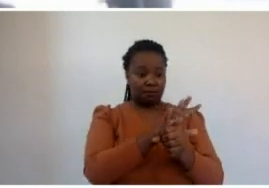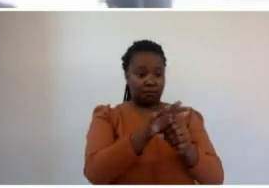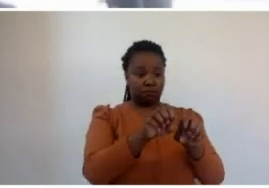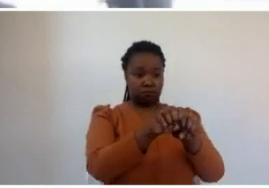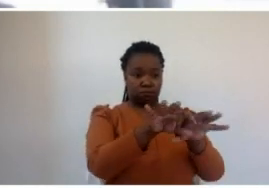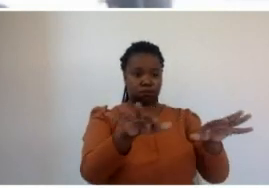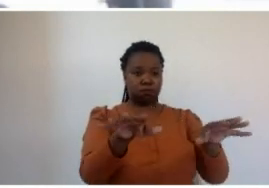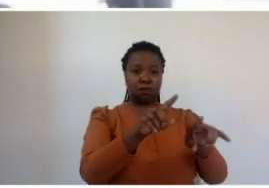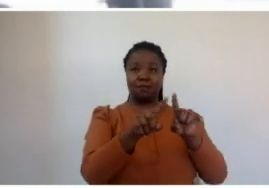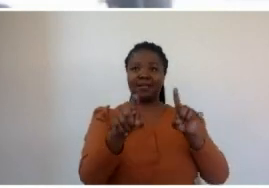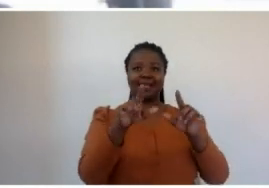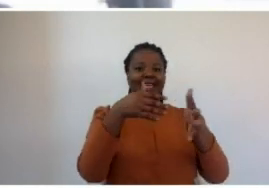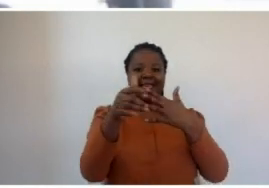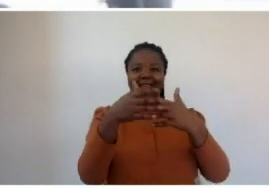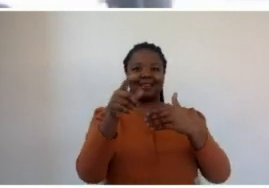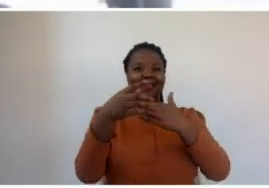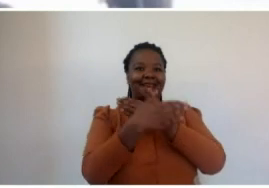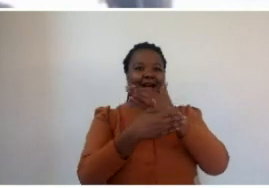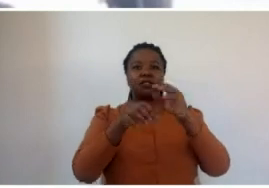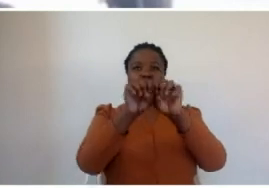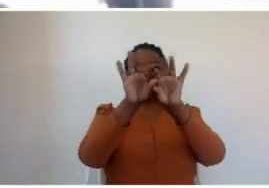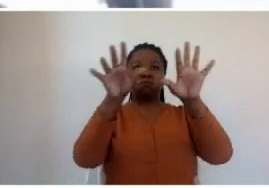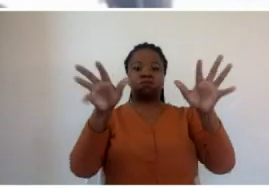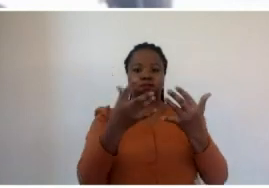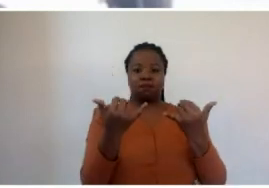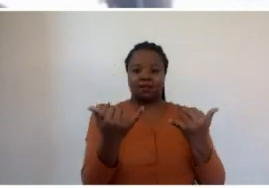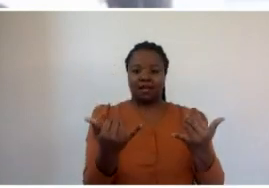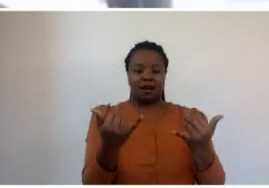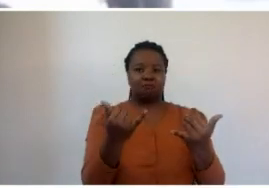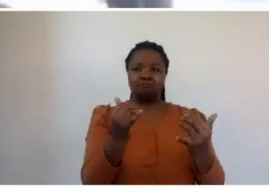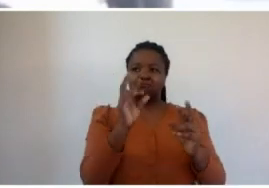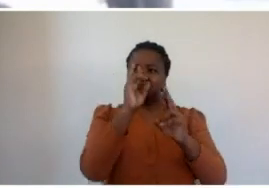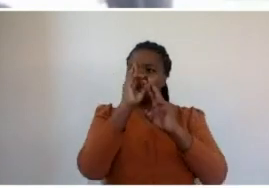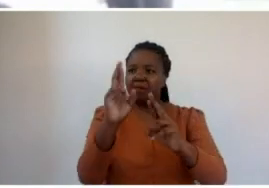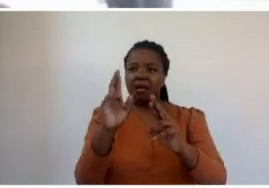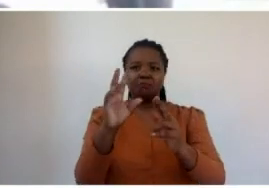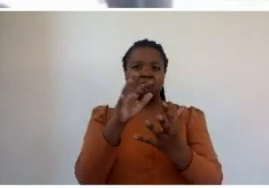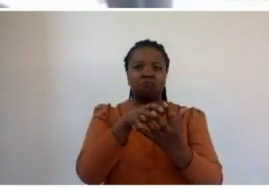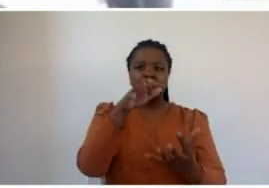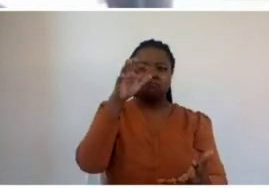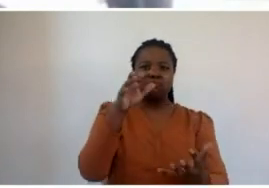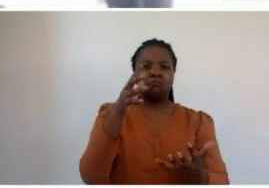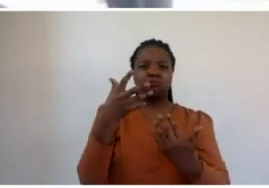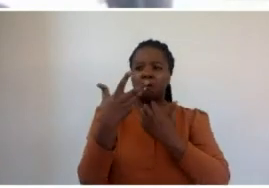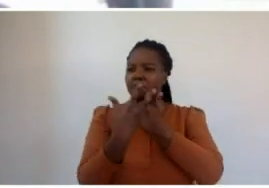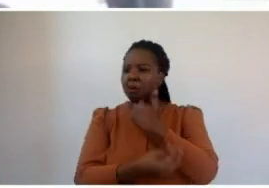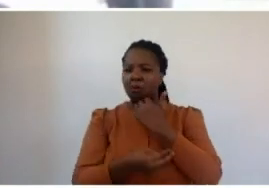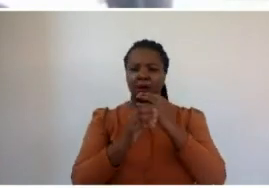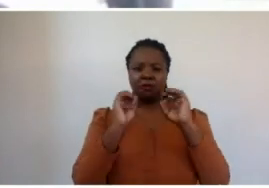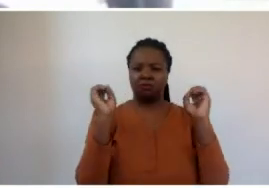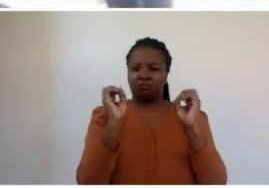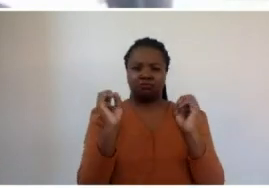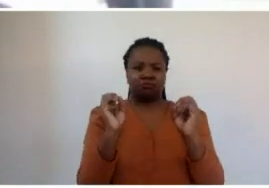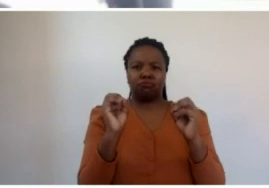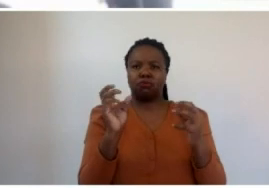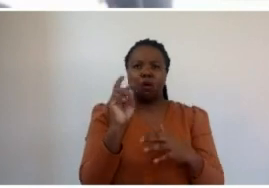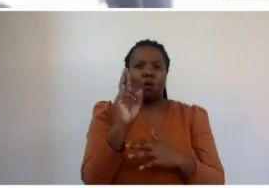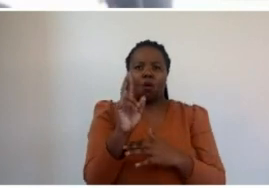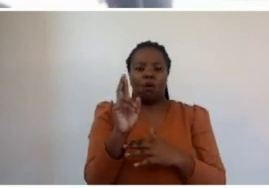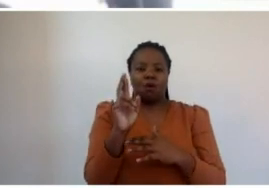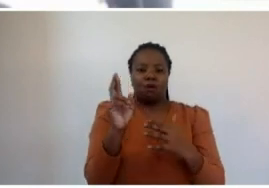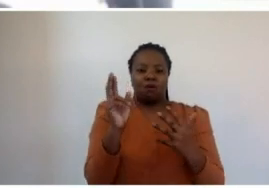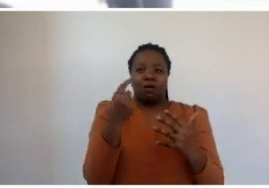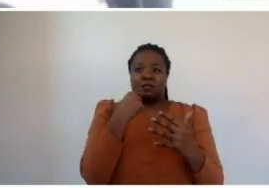no respecter of wealth or economic status, and certainly no respecter of vulnerable